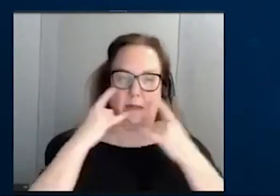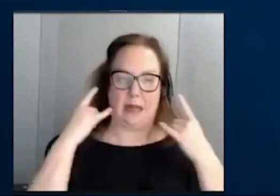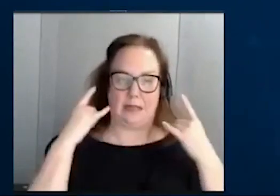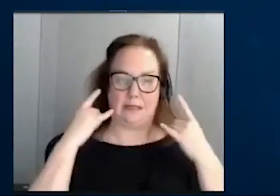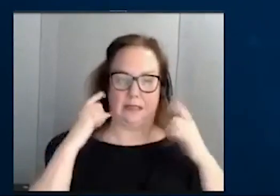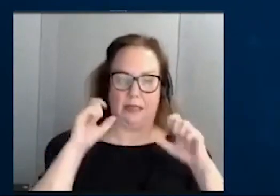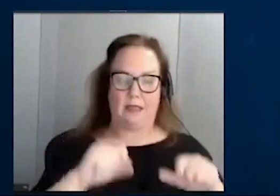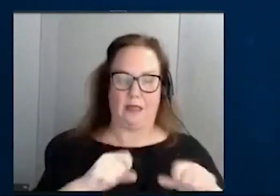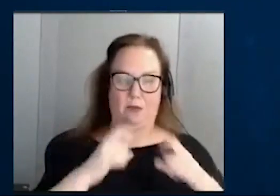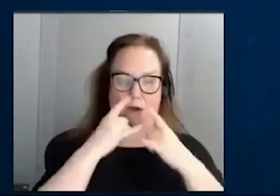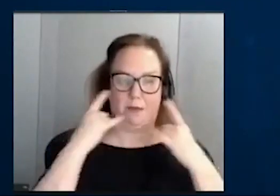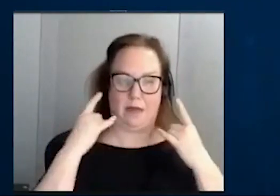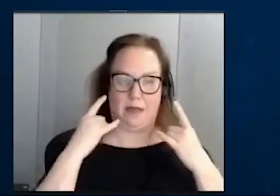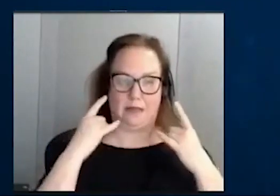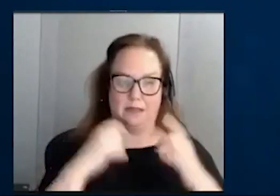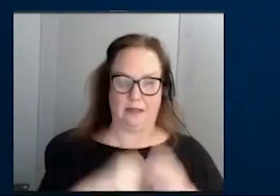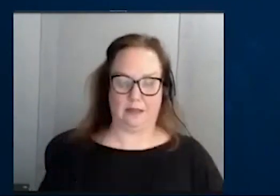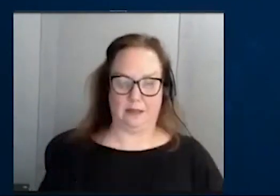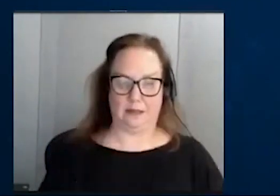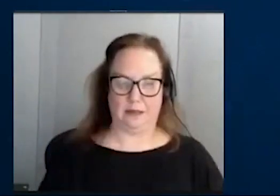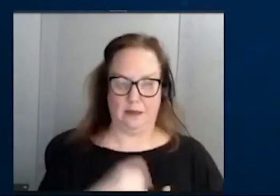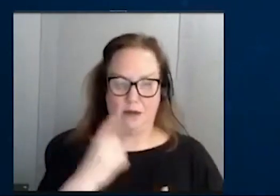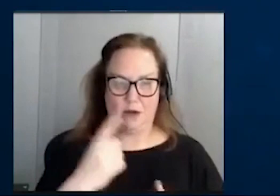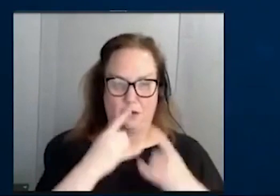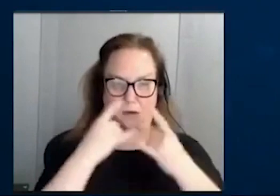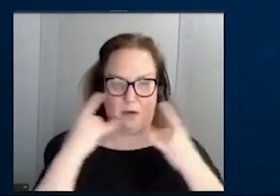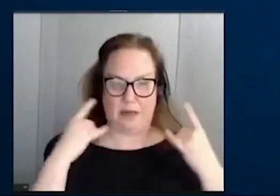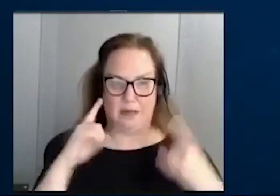not an issue for you, right? And do you always wear a mask?